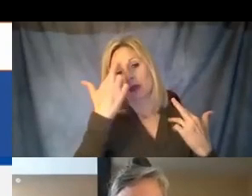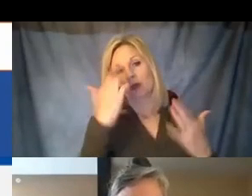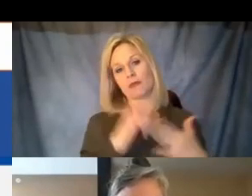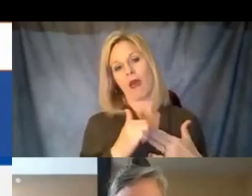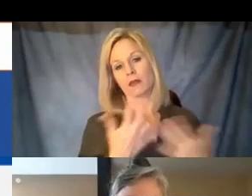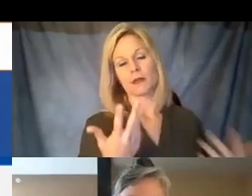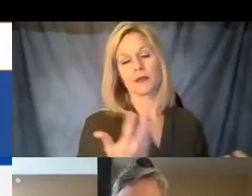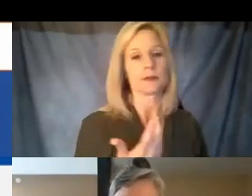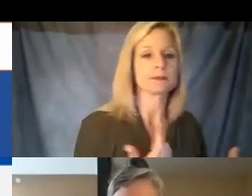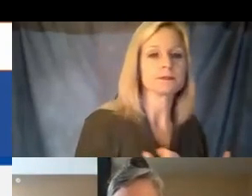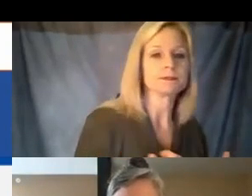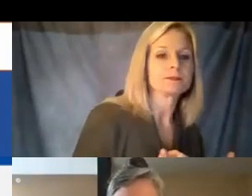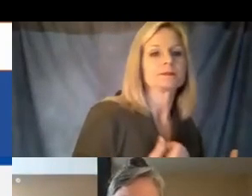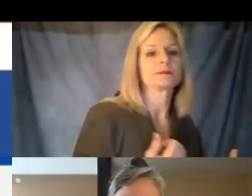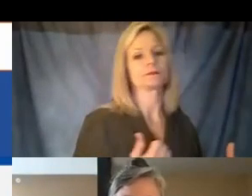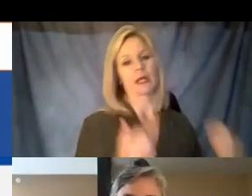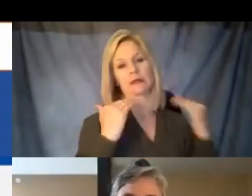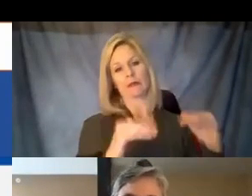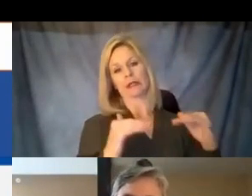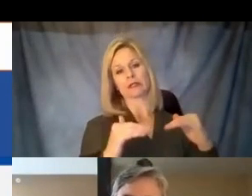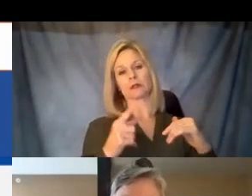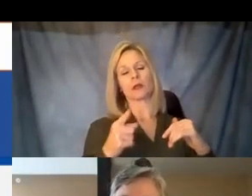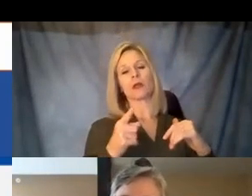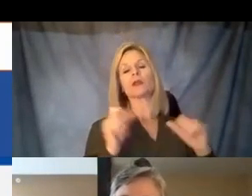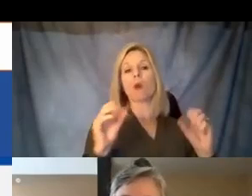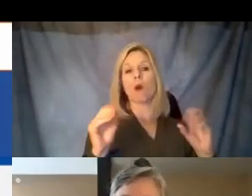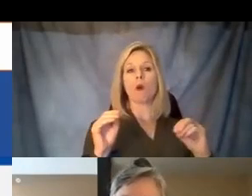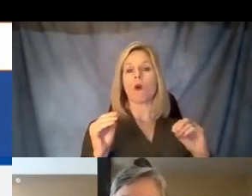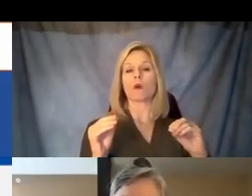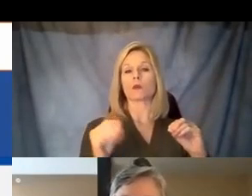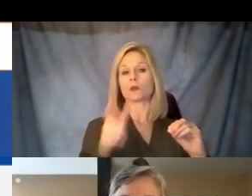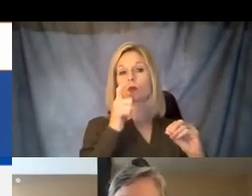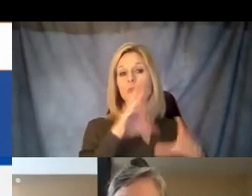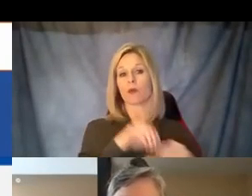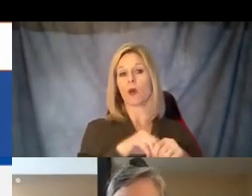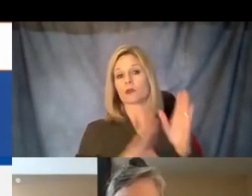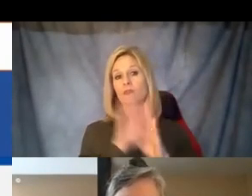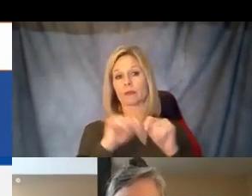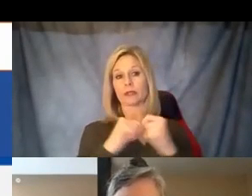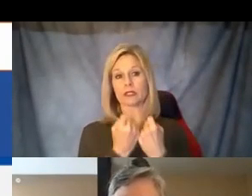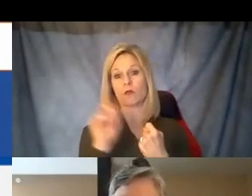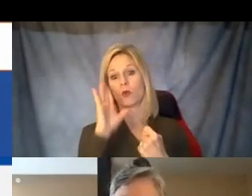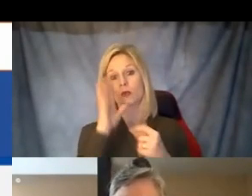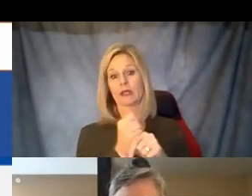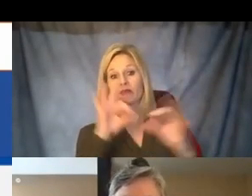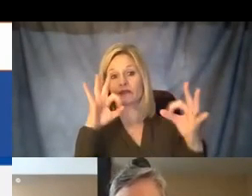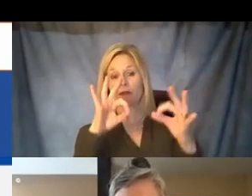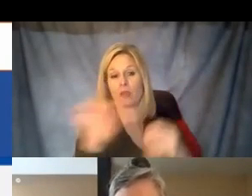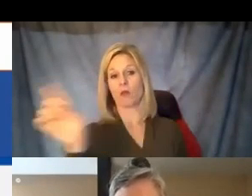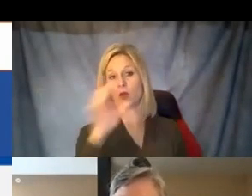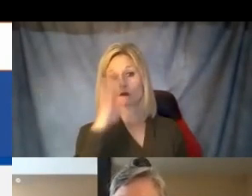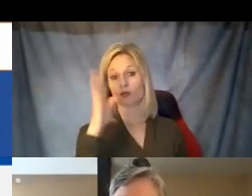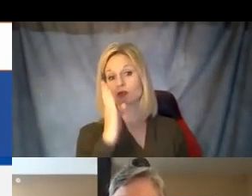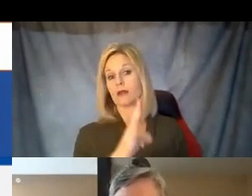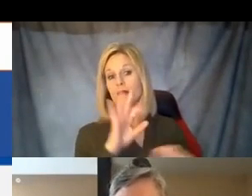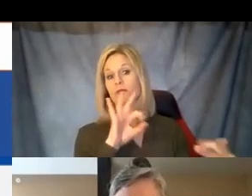perpetuate this marginalization model. So who can be on your development team? Where are you going to get feedback, direct feedback